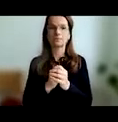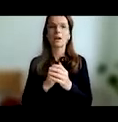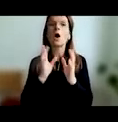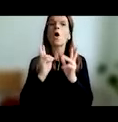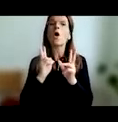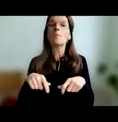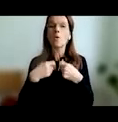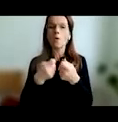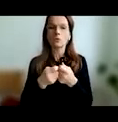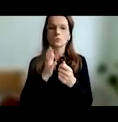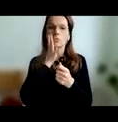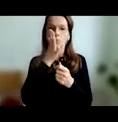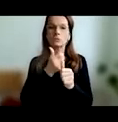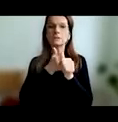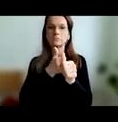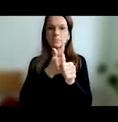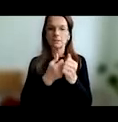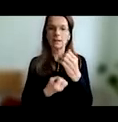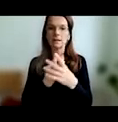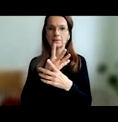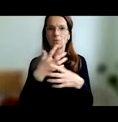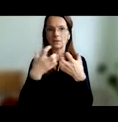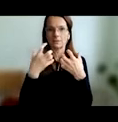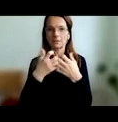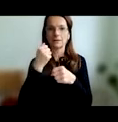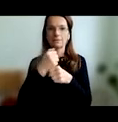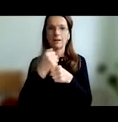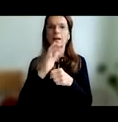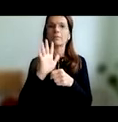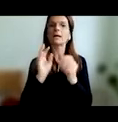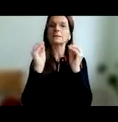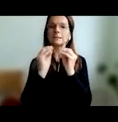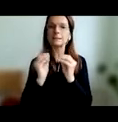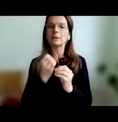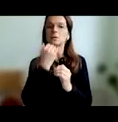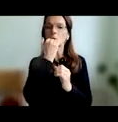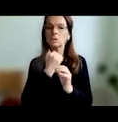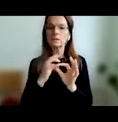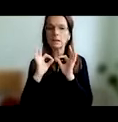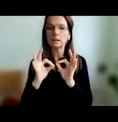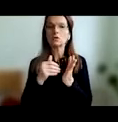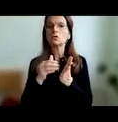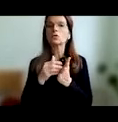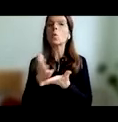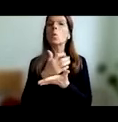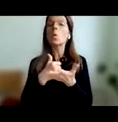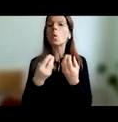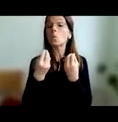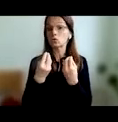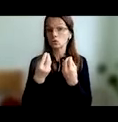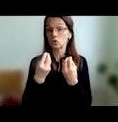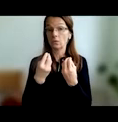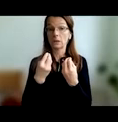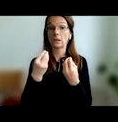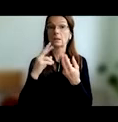anni la voia transitions. tergadela na It will also sistematicem allow for basilegem labor in market strofon developments to be 5000 monitored C. in a Oie, systematic, se lo consistent,